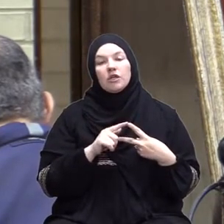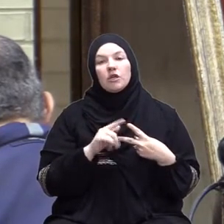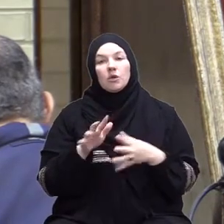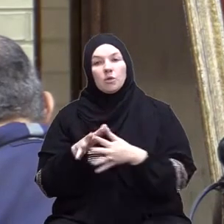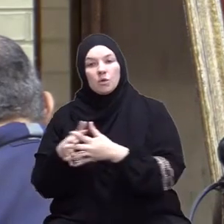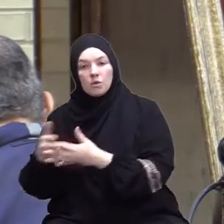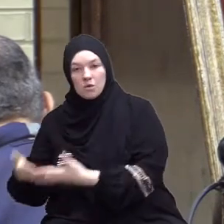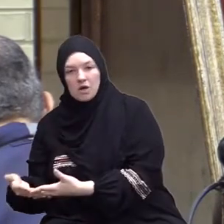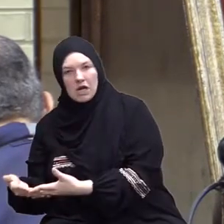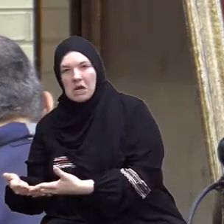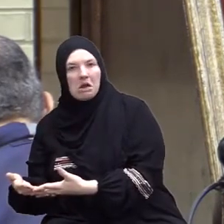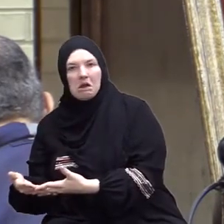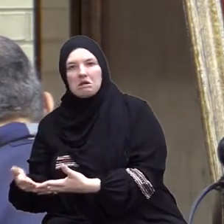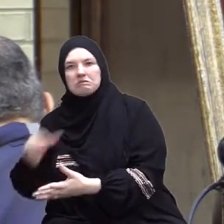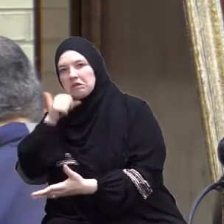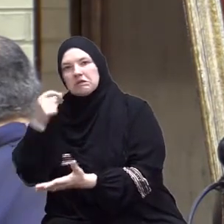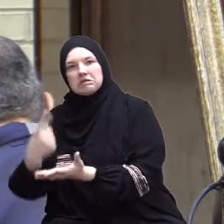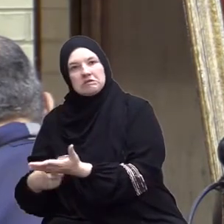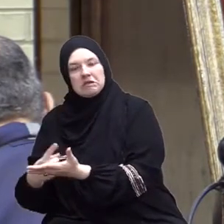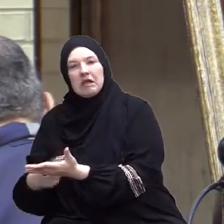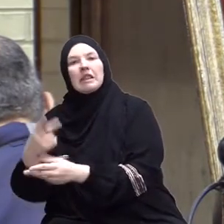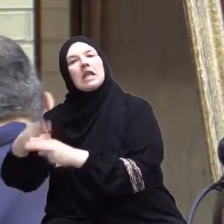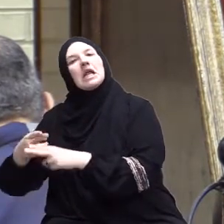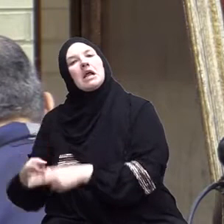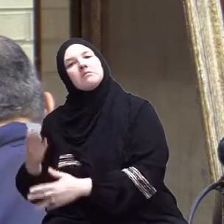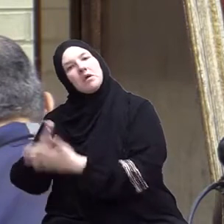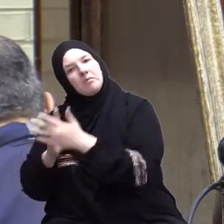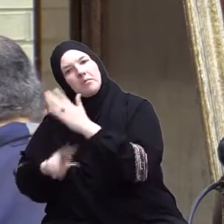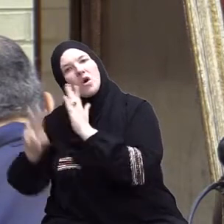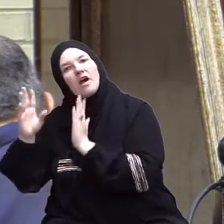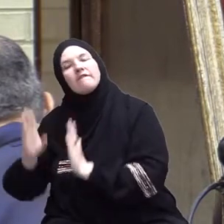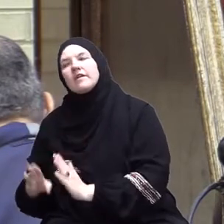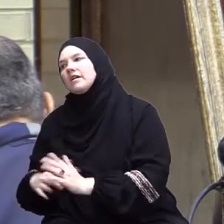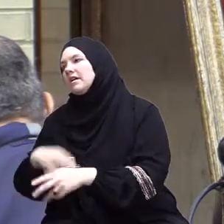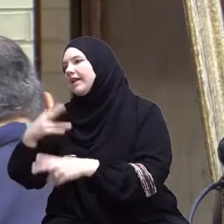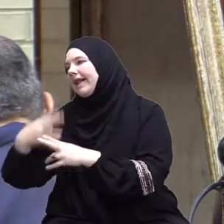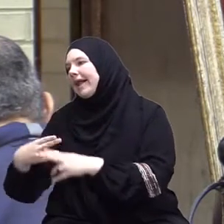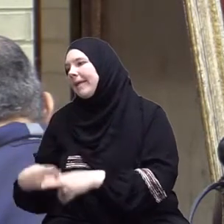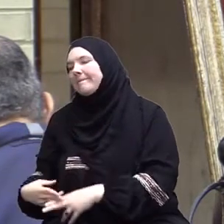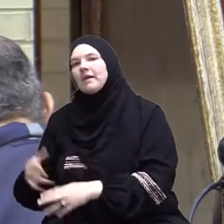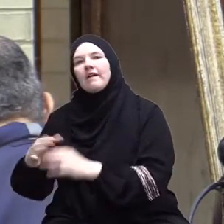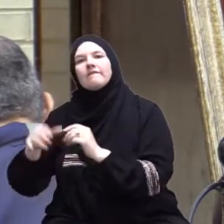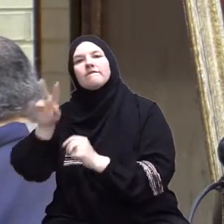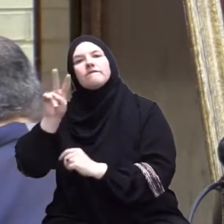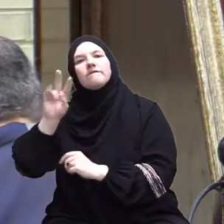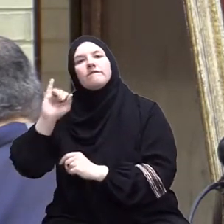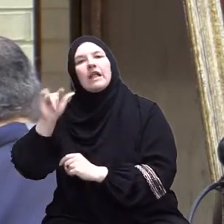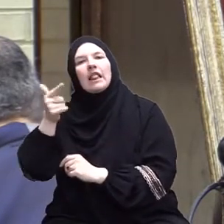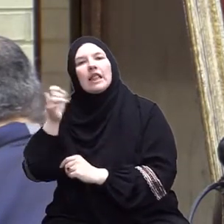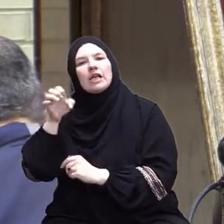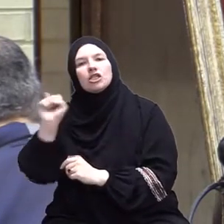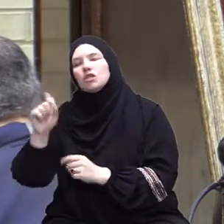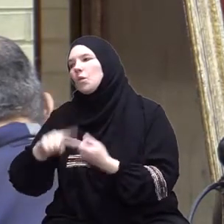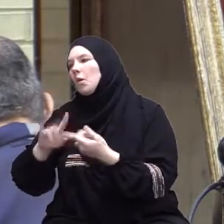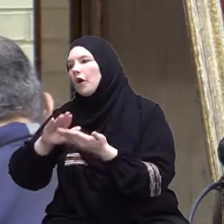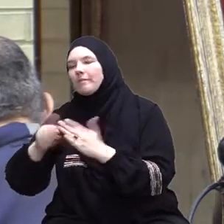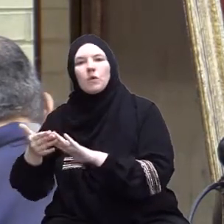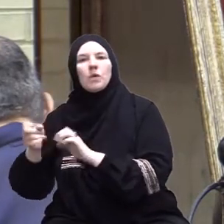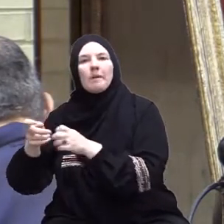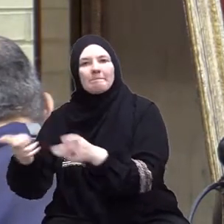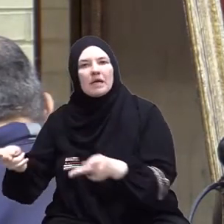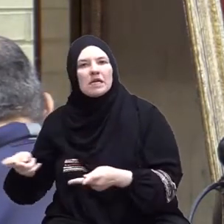Quran is silent on the issue, like the names of prophets, or sometimes names of villages or communities or